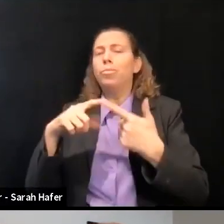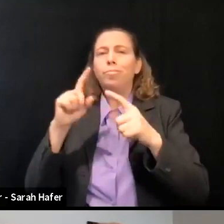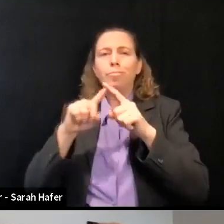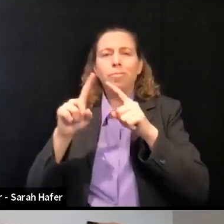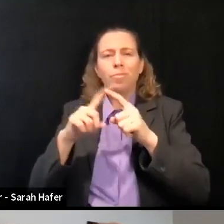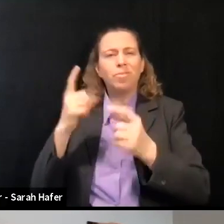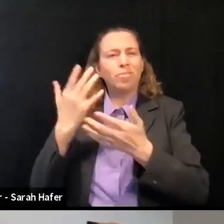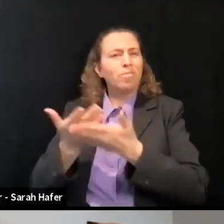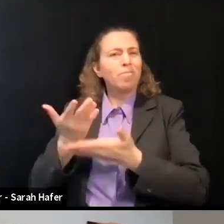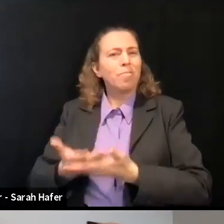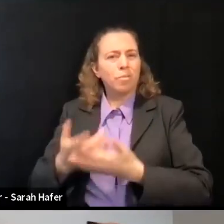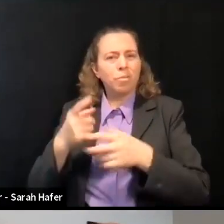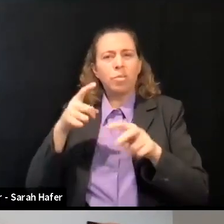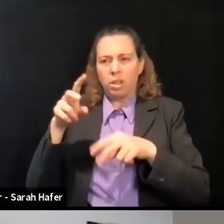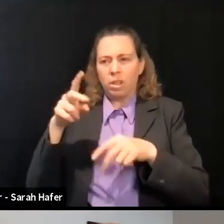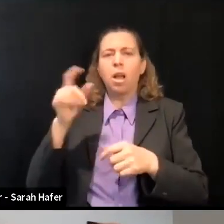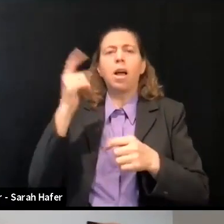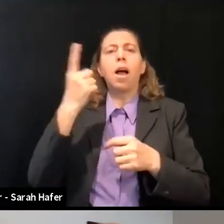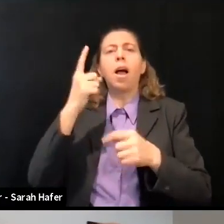services.